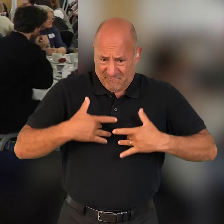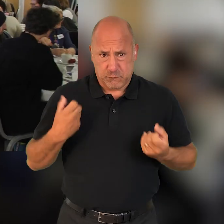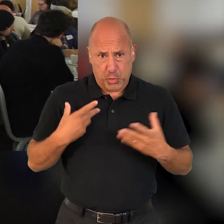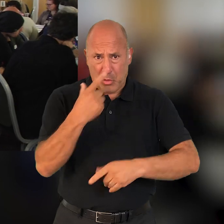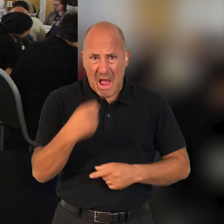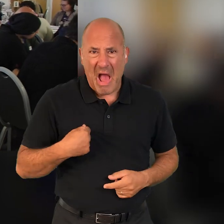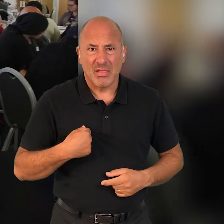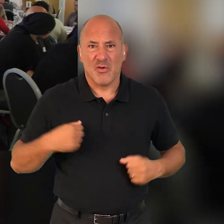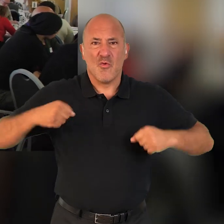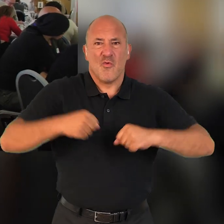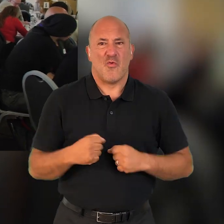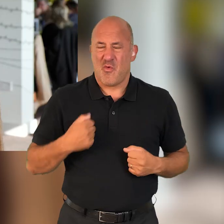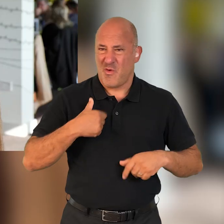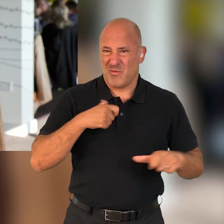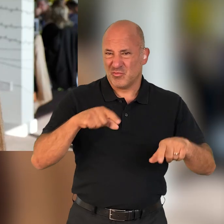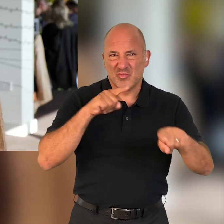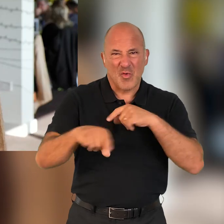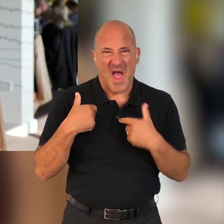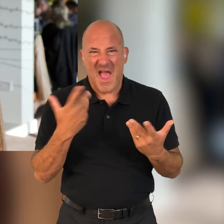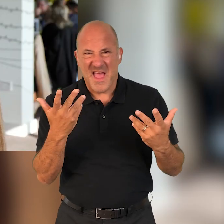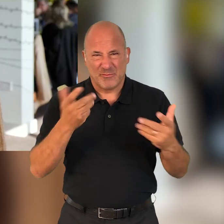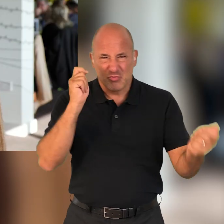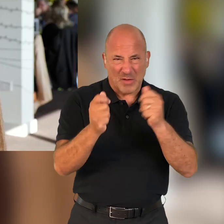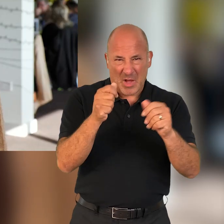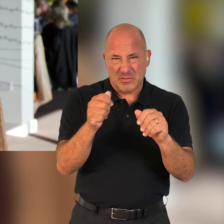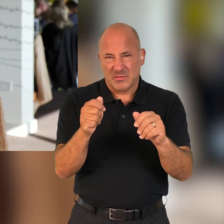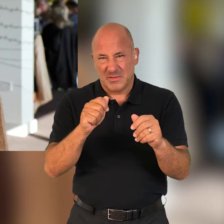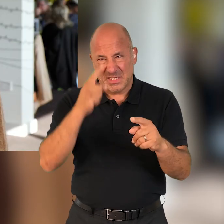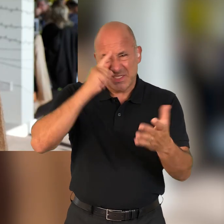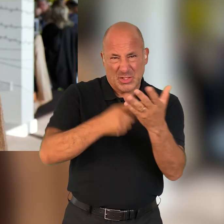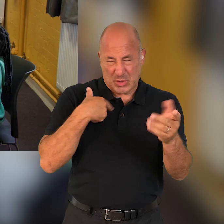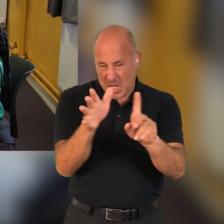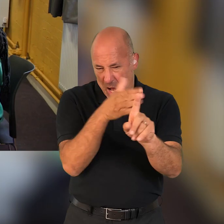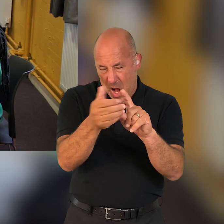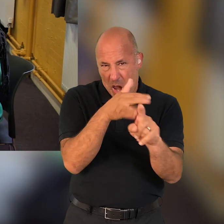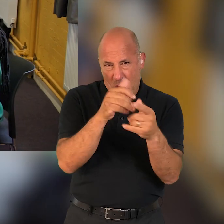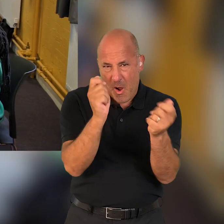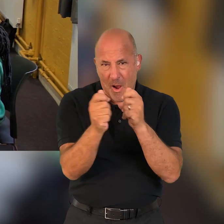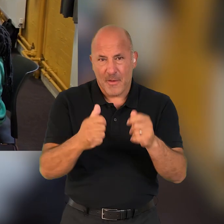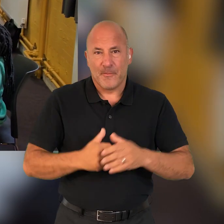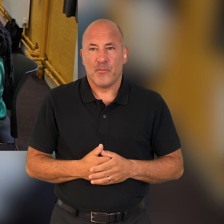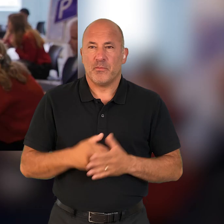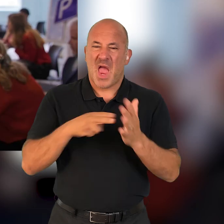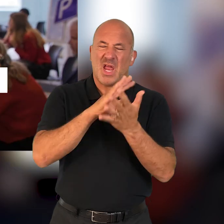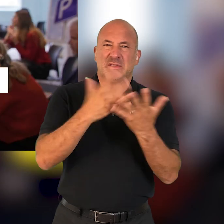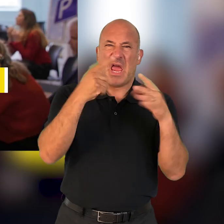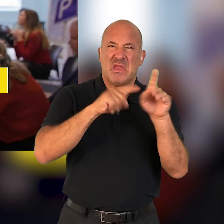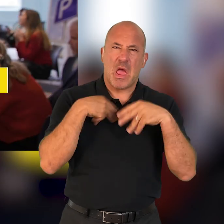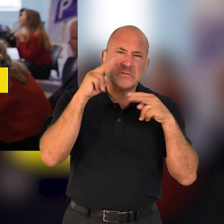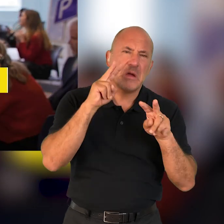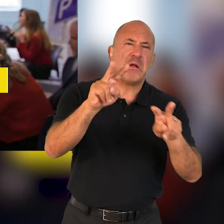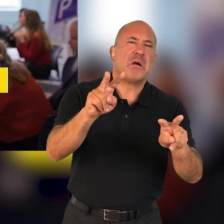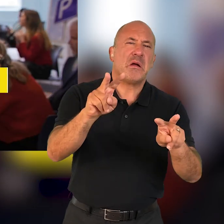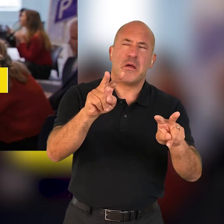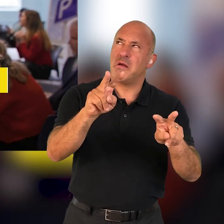say, actually, I do have a voice and I'll continue to try and make change and influence the decisions that are made. When I see the NHS in 10 years, I can